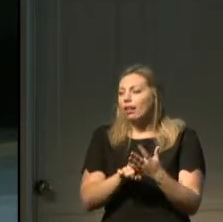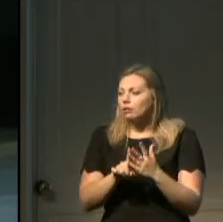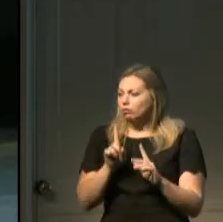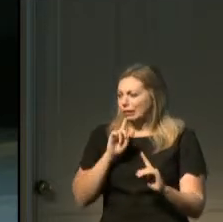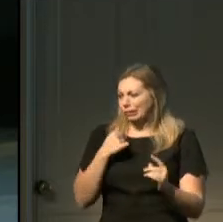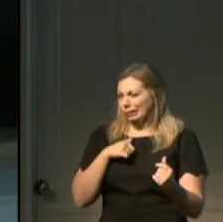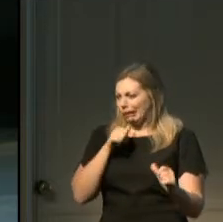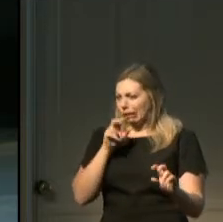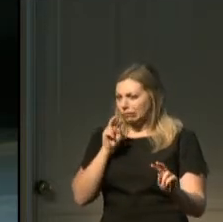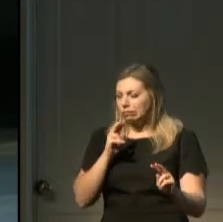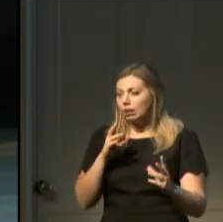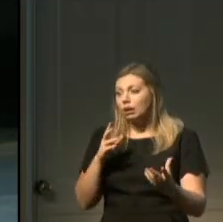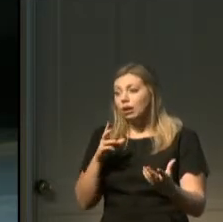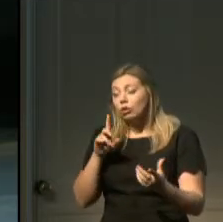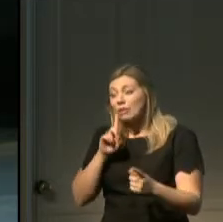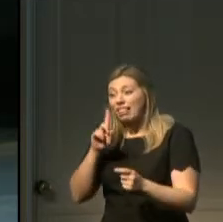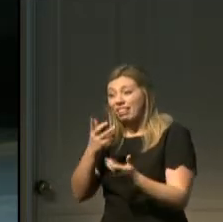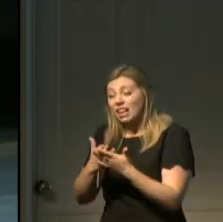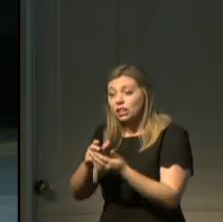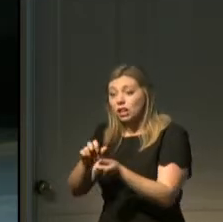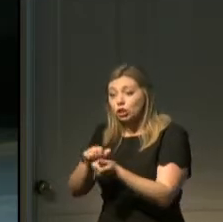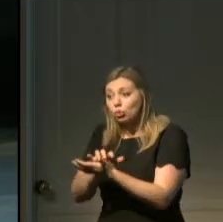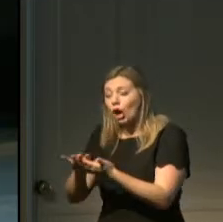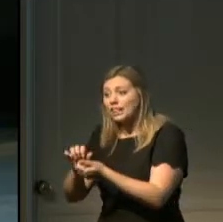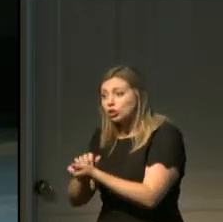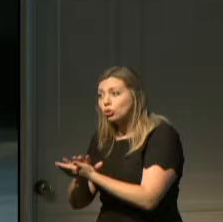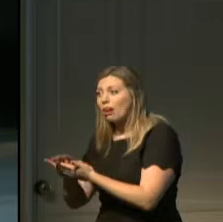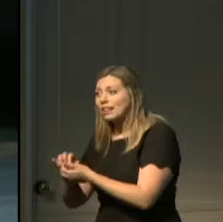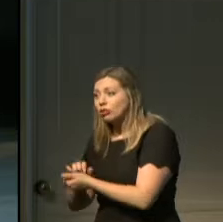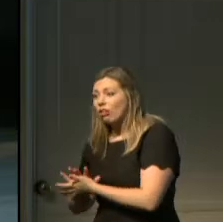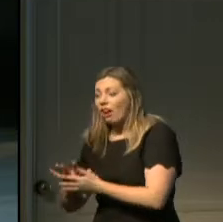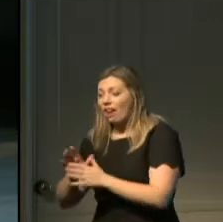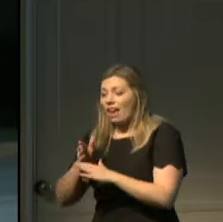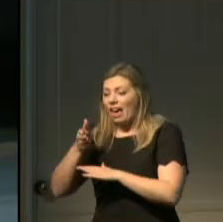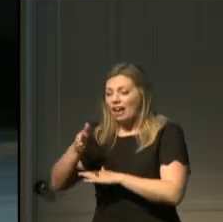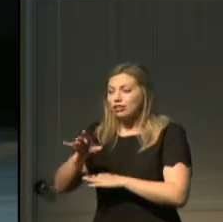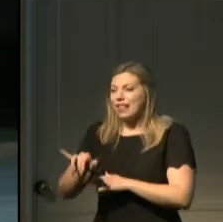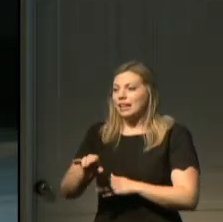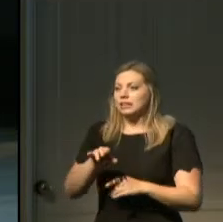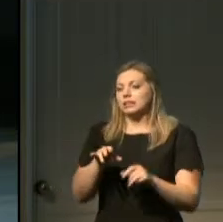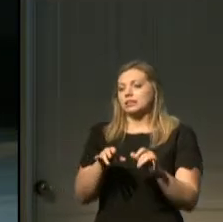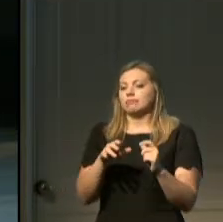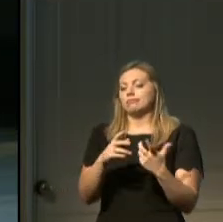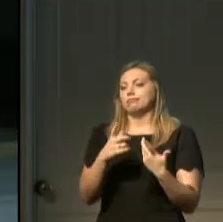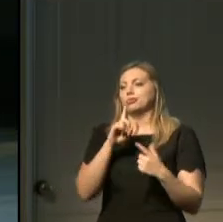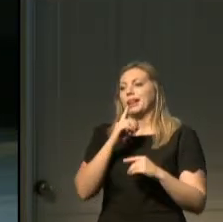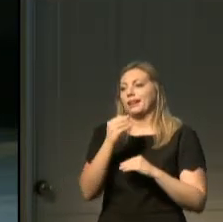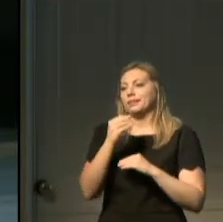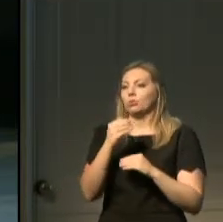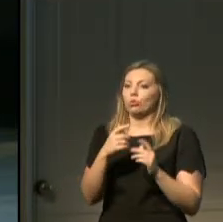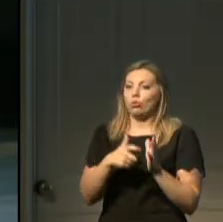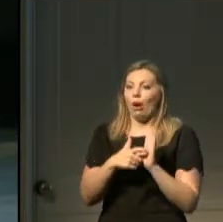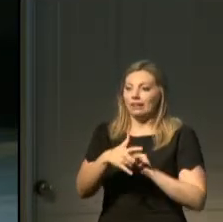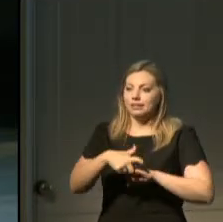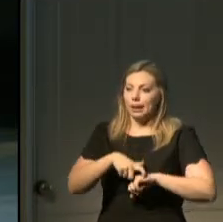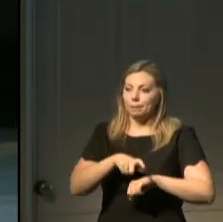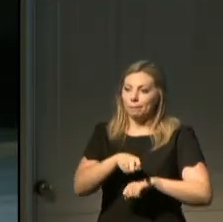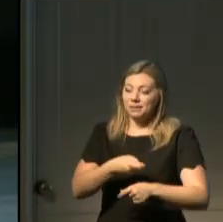they're actively destroying it once it goes past its statute of limitations often, so that it doesn't come back. But knowing the accounting